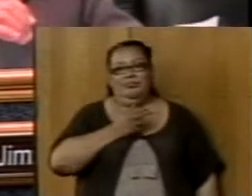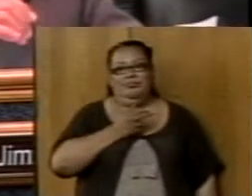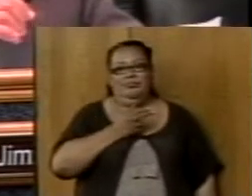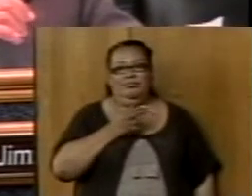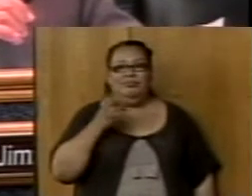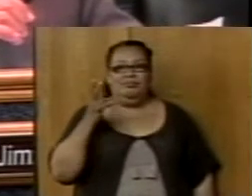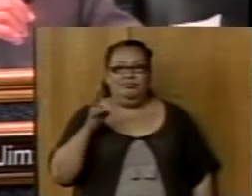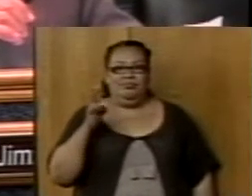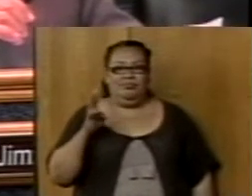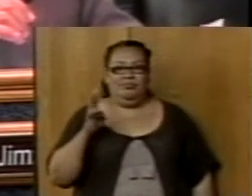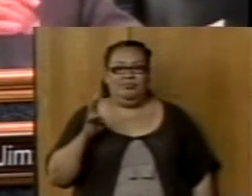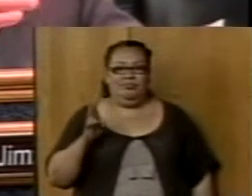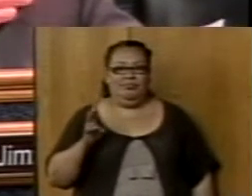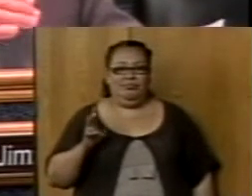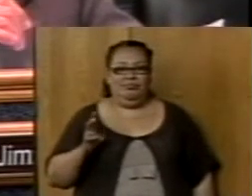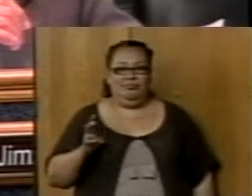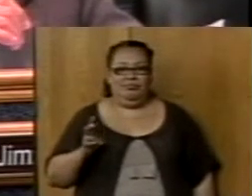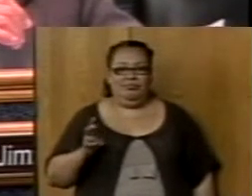the 17th,